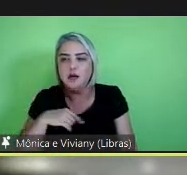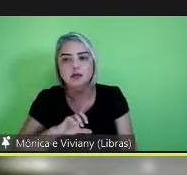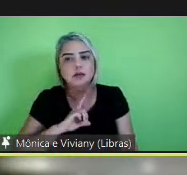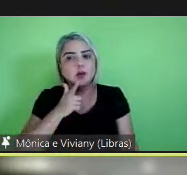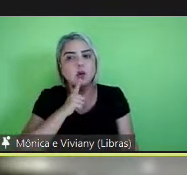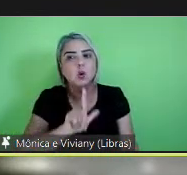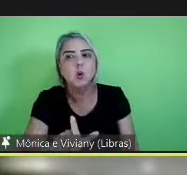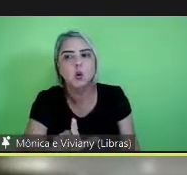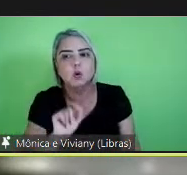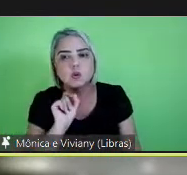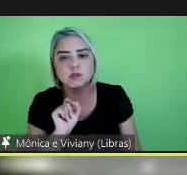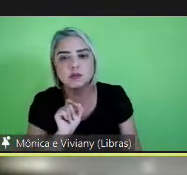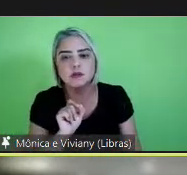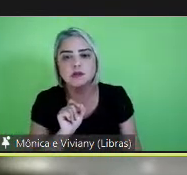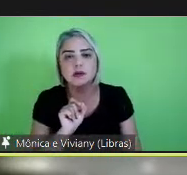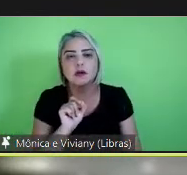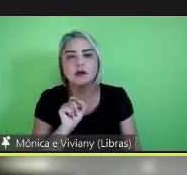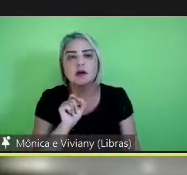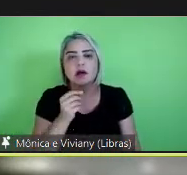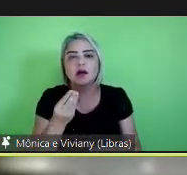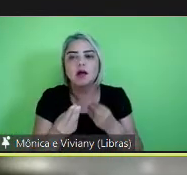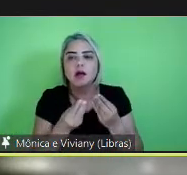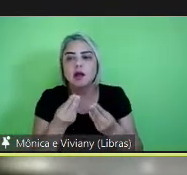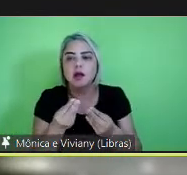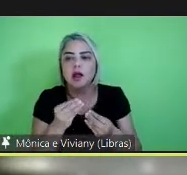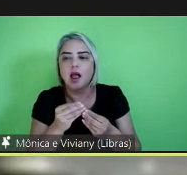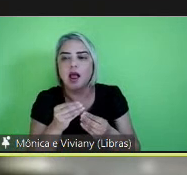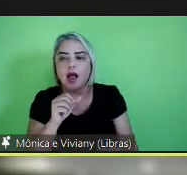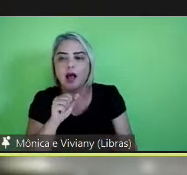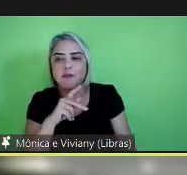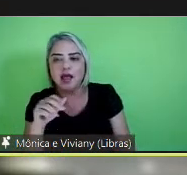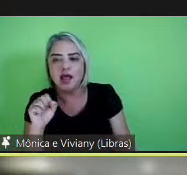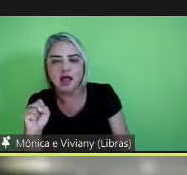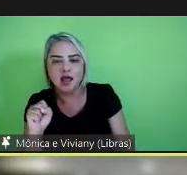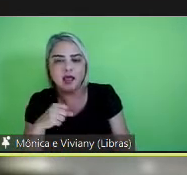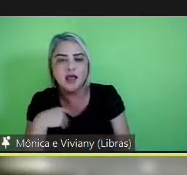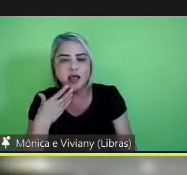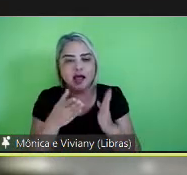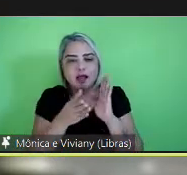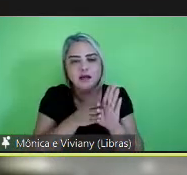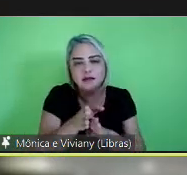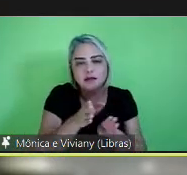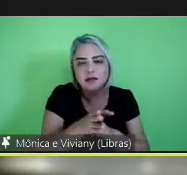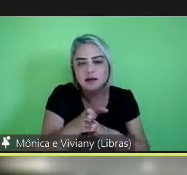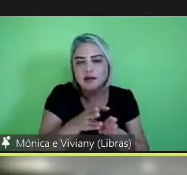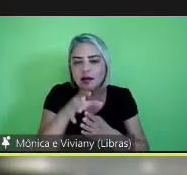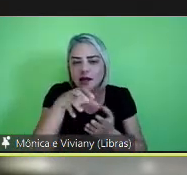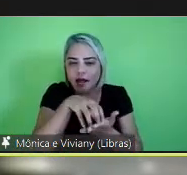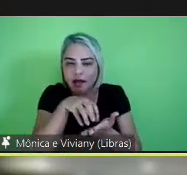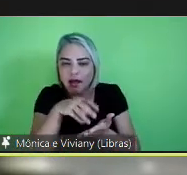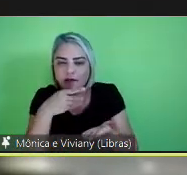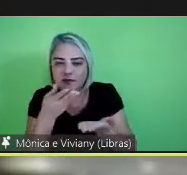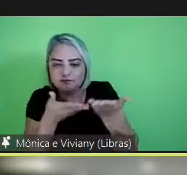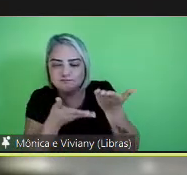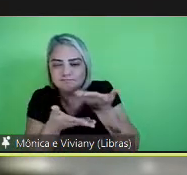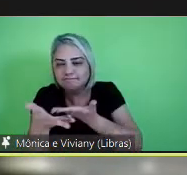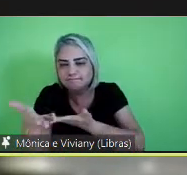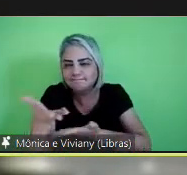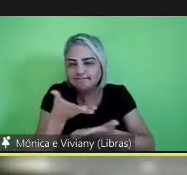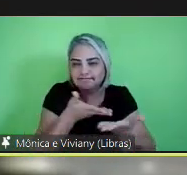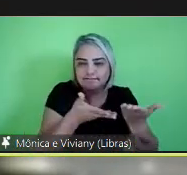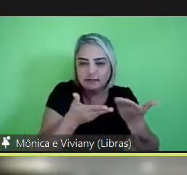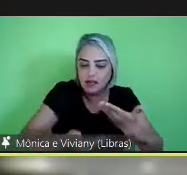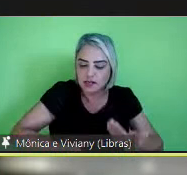primary care, but also local government, obesity management and weight management services to support people living